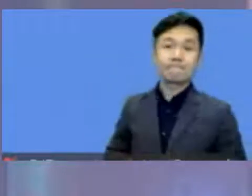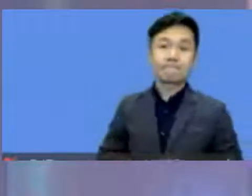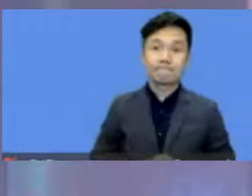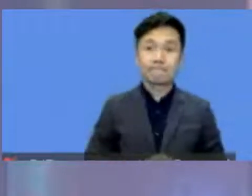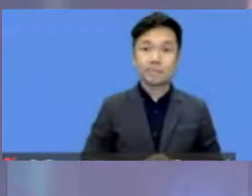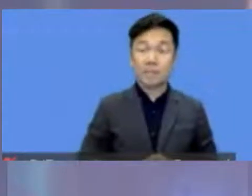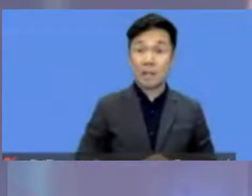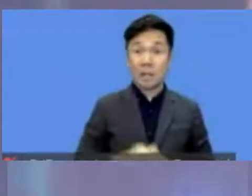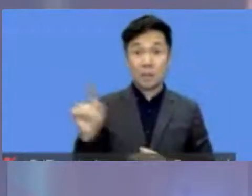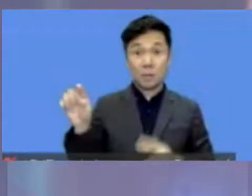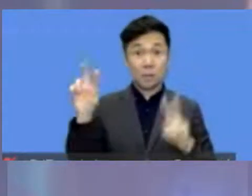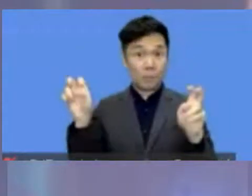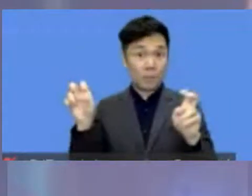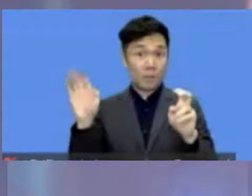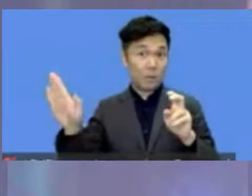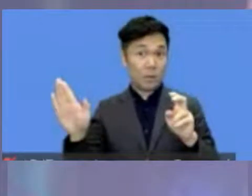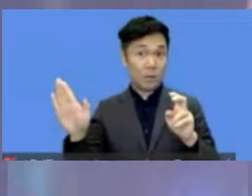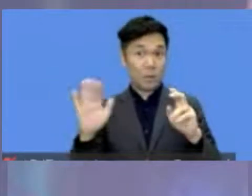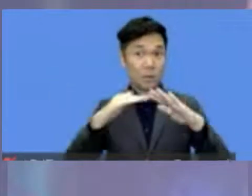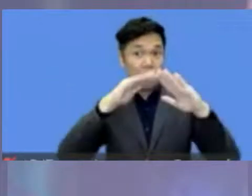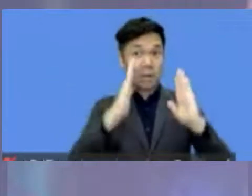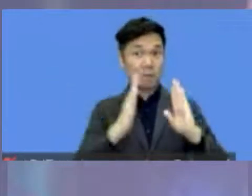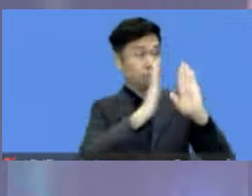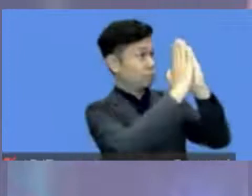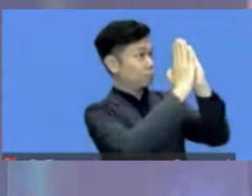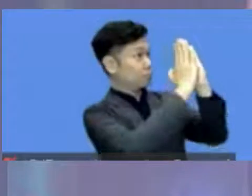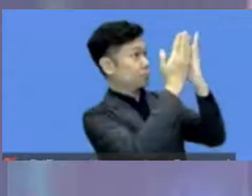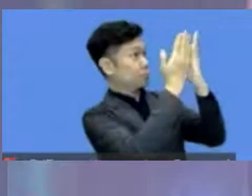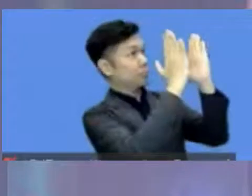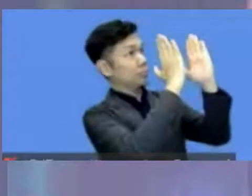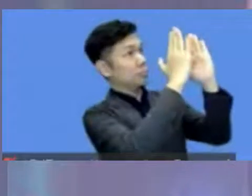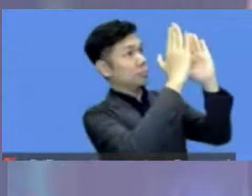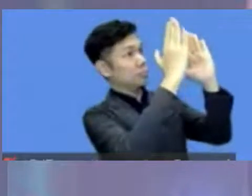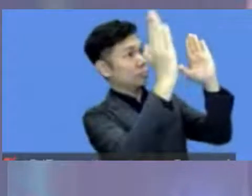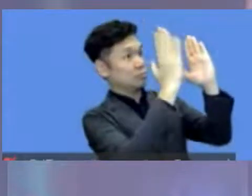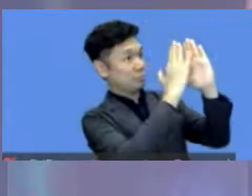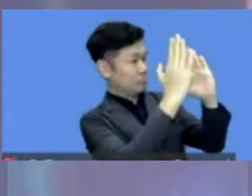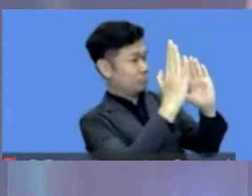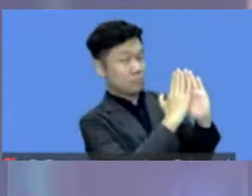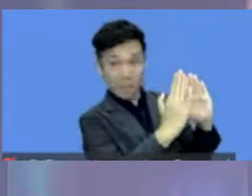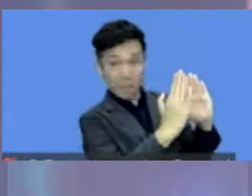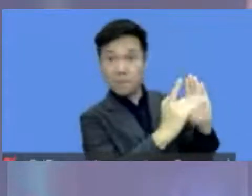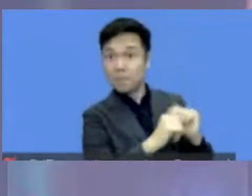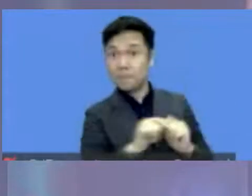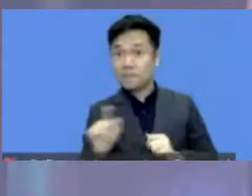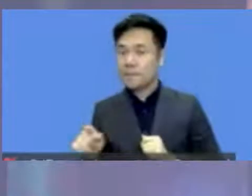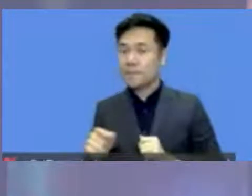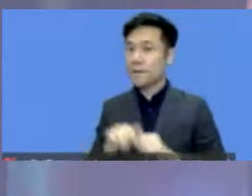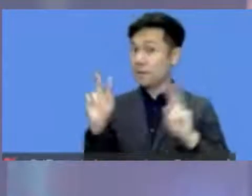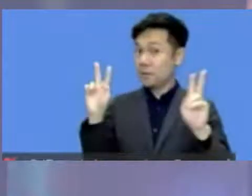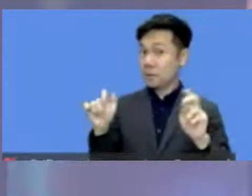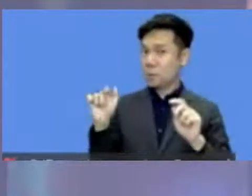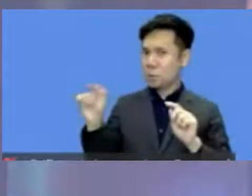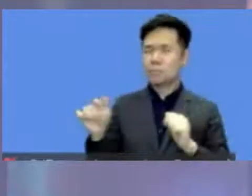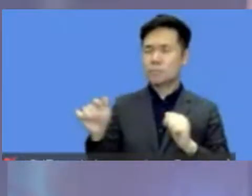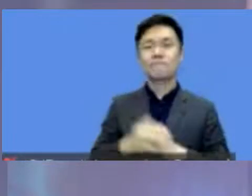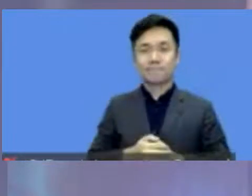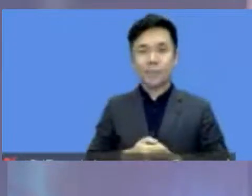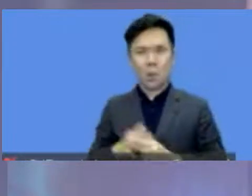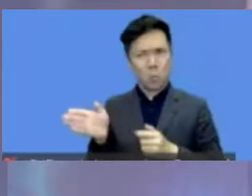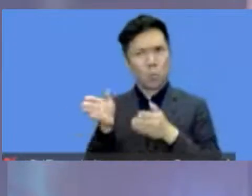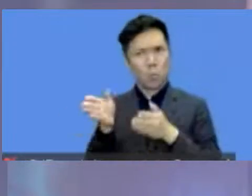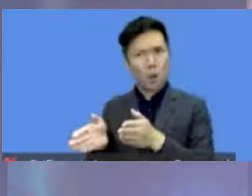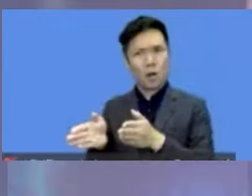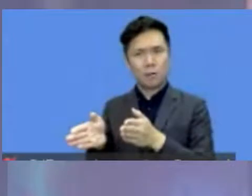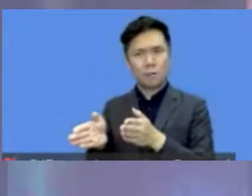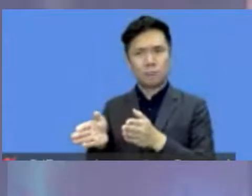library. My question is regarding of the multimodal approach